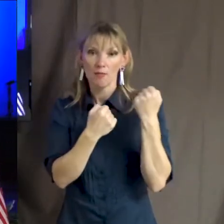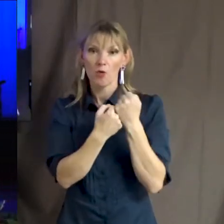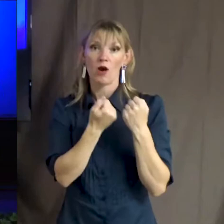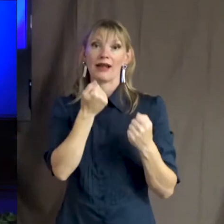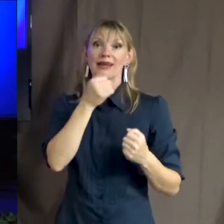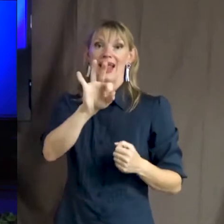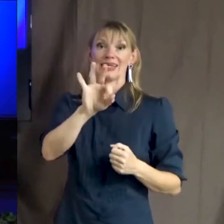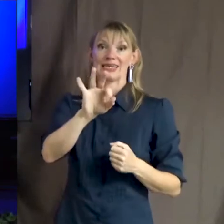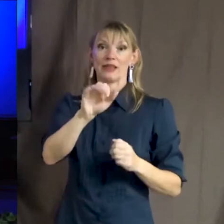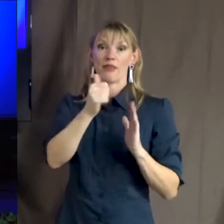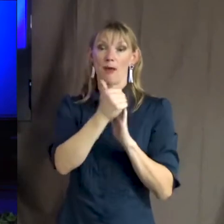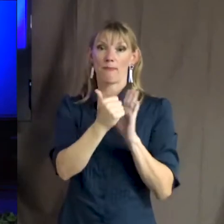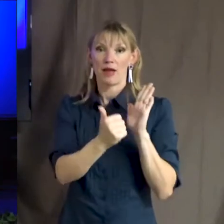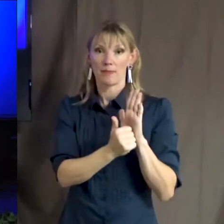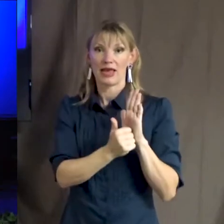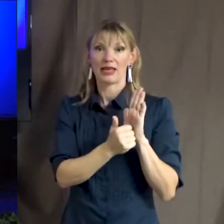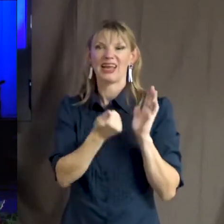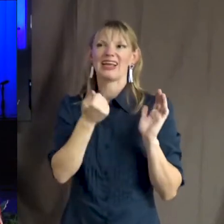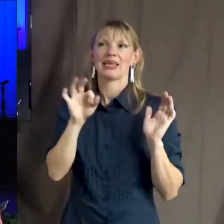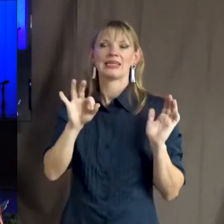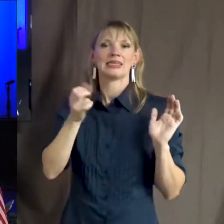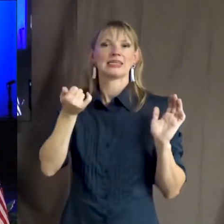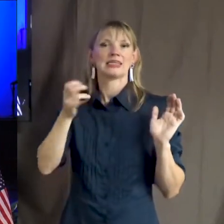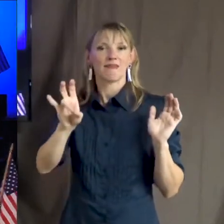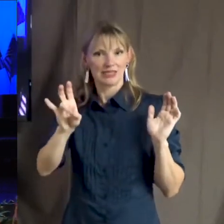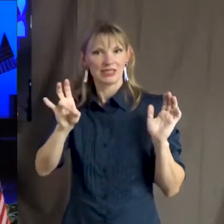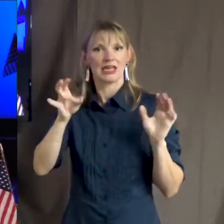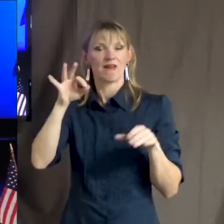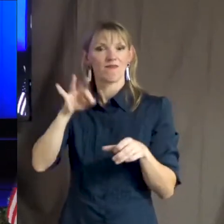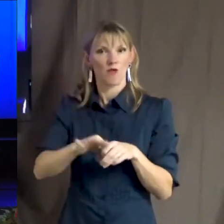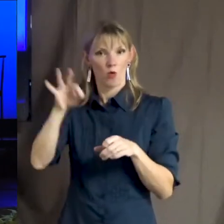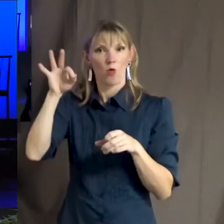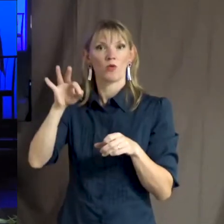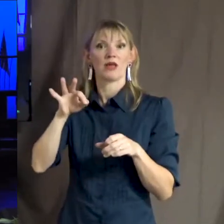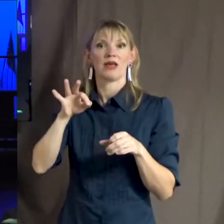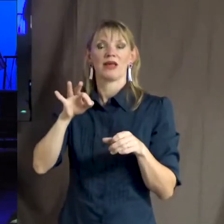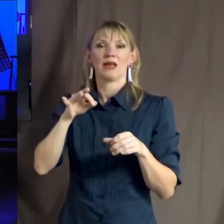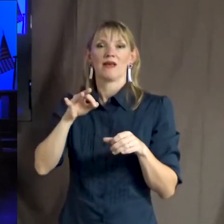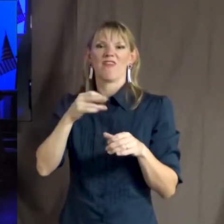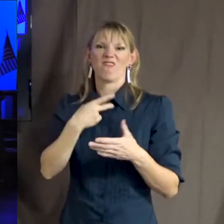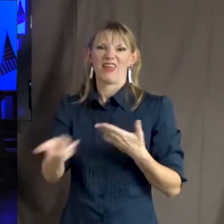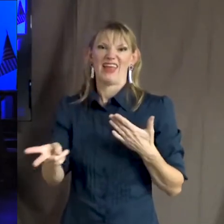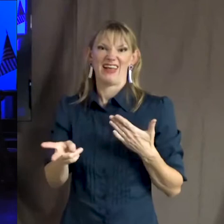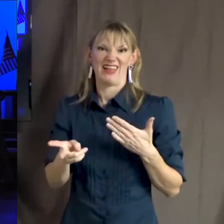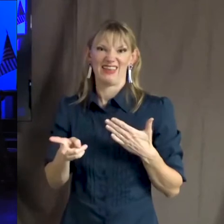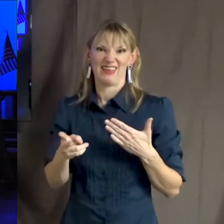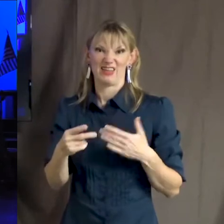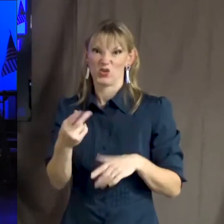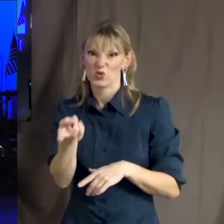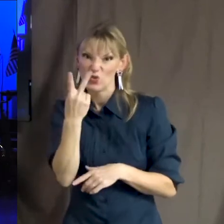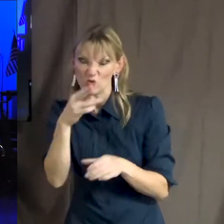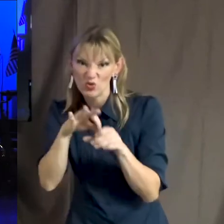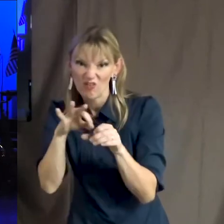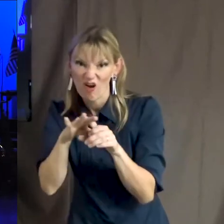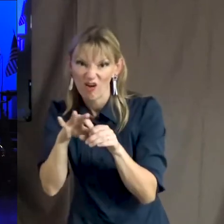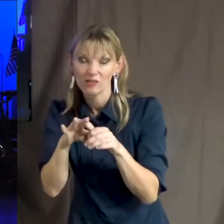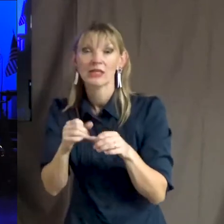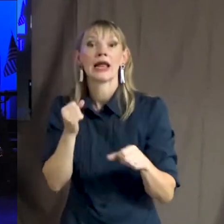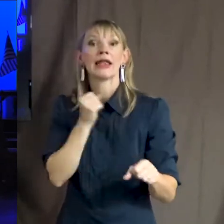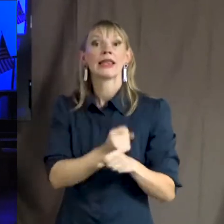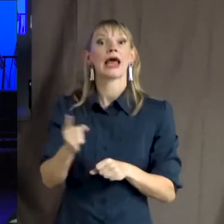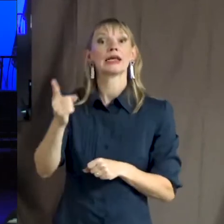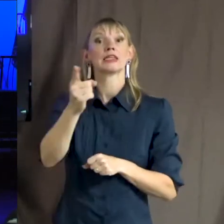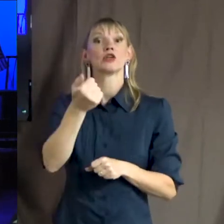That year in 1917, it would come up for a vote in the Senate, and it would fail by 2 votes. It'd come up again the next year